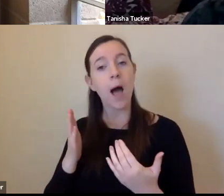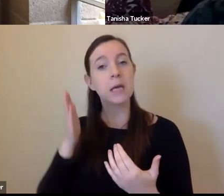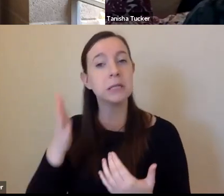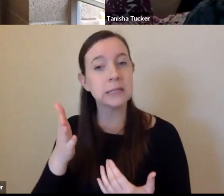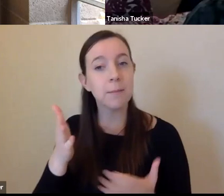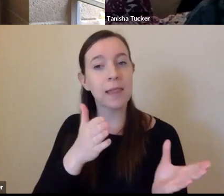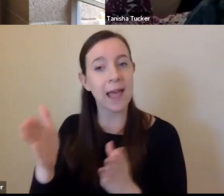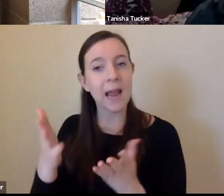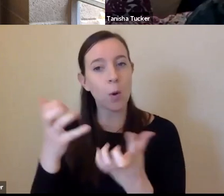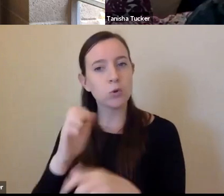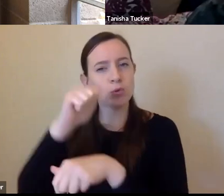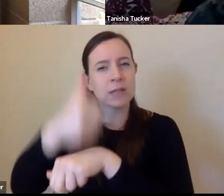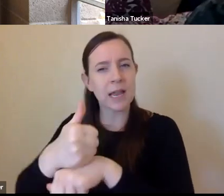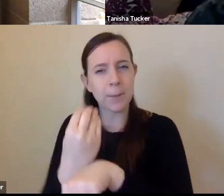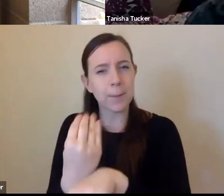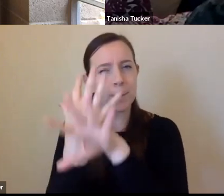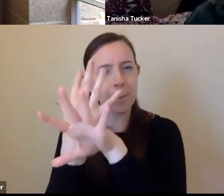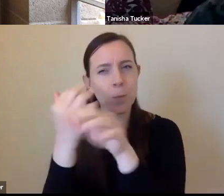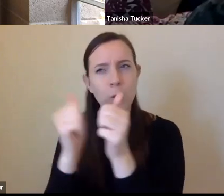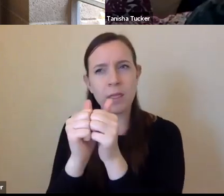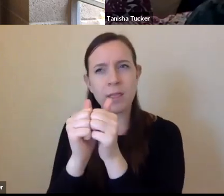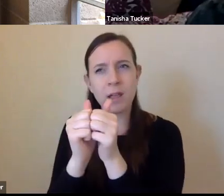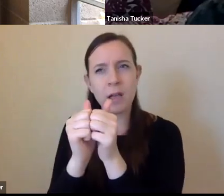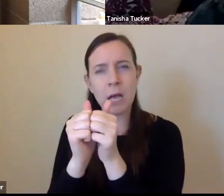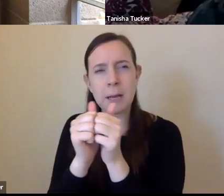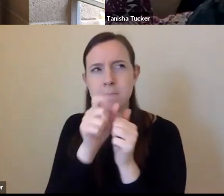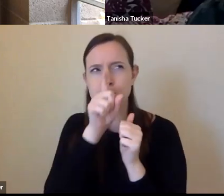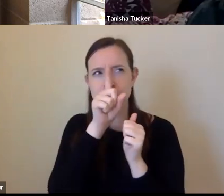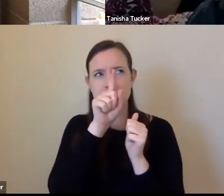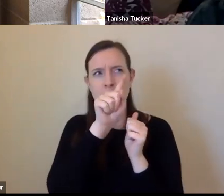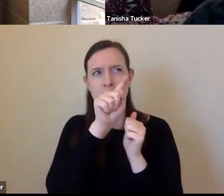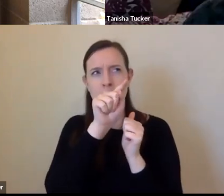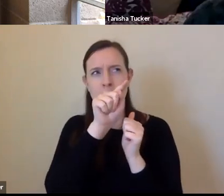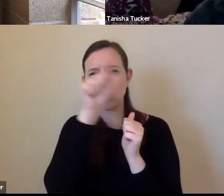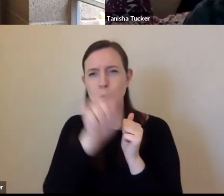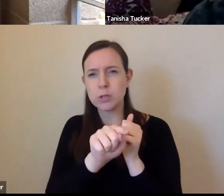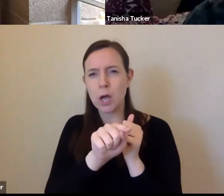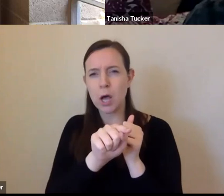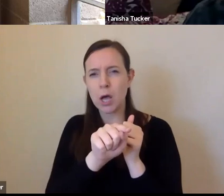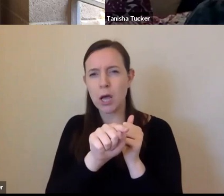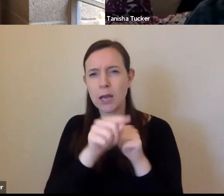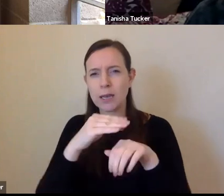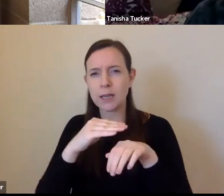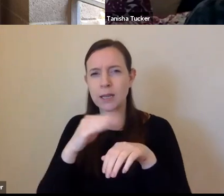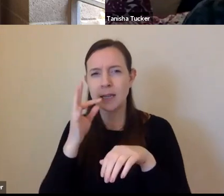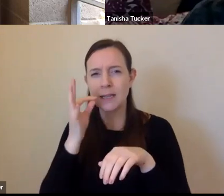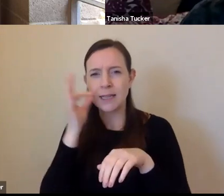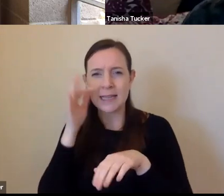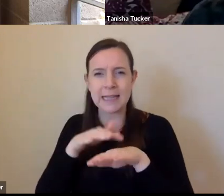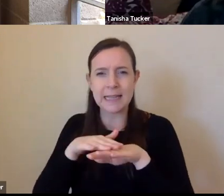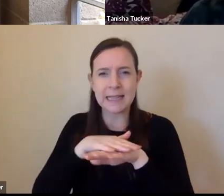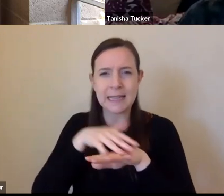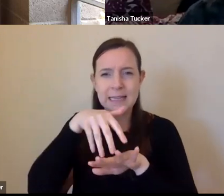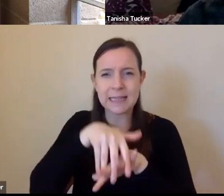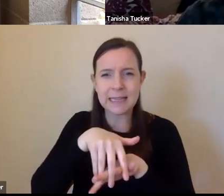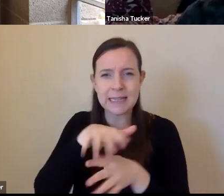with, I'm not sure through Tucson Indian Center, if they're doing this broadcast, how they're broadcasting it, if it's going to be on their Facebook